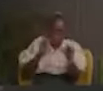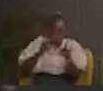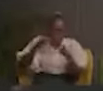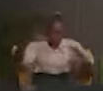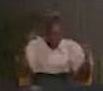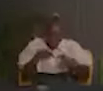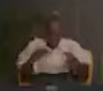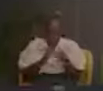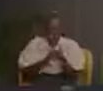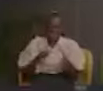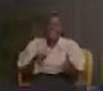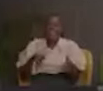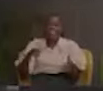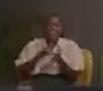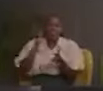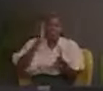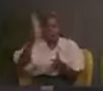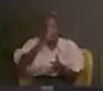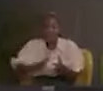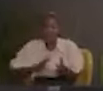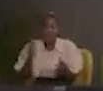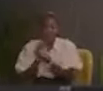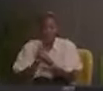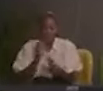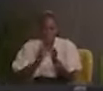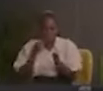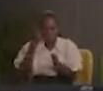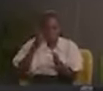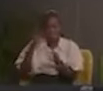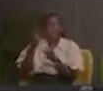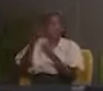never work when you believe it is all up to God.